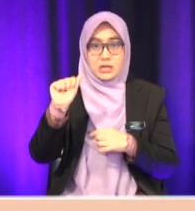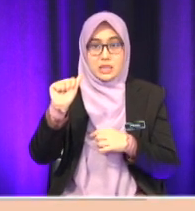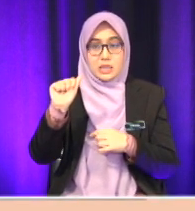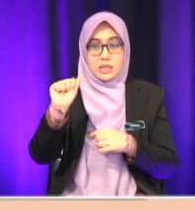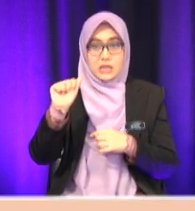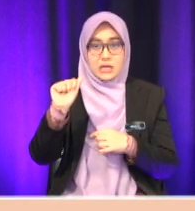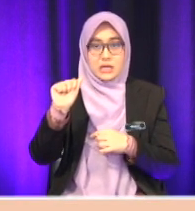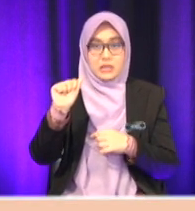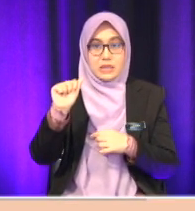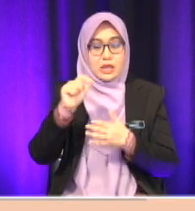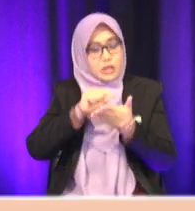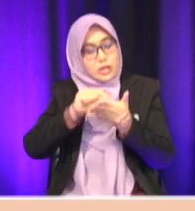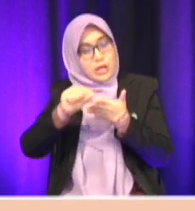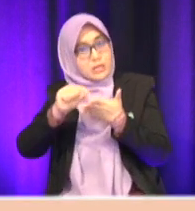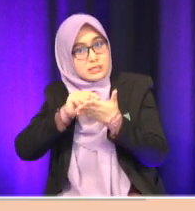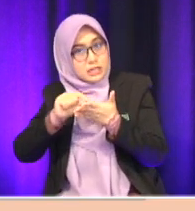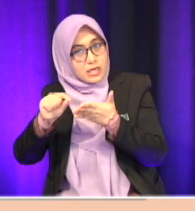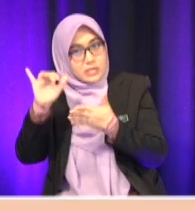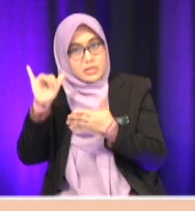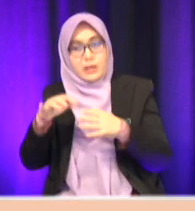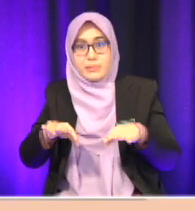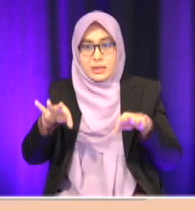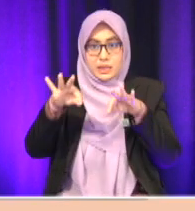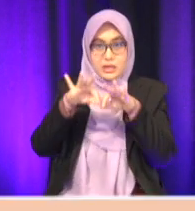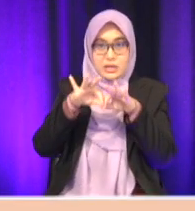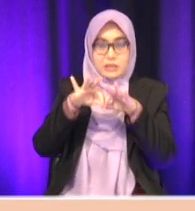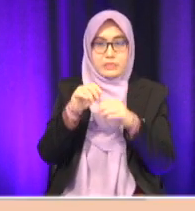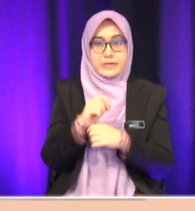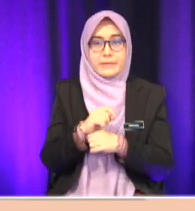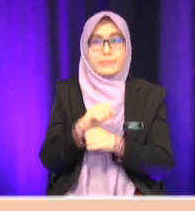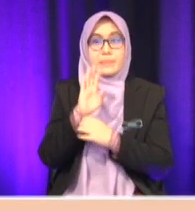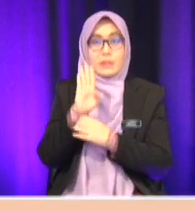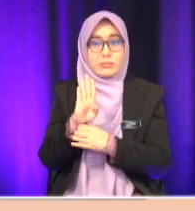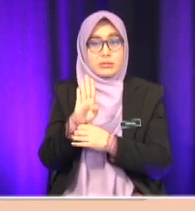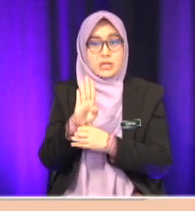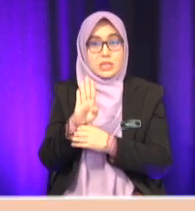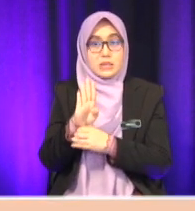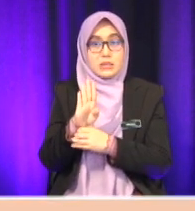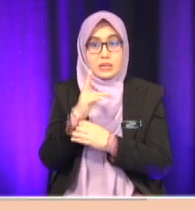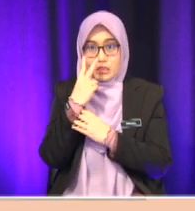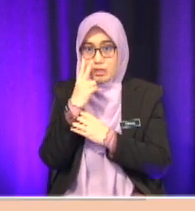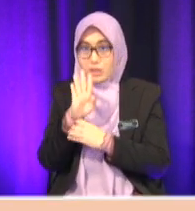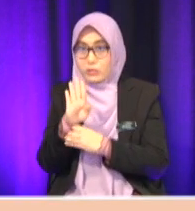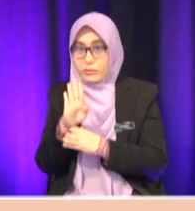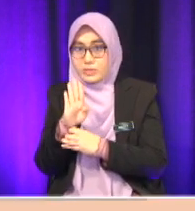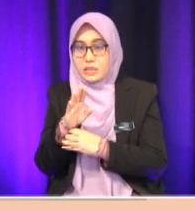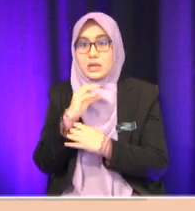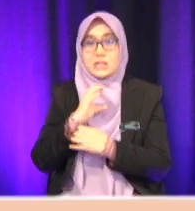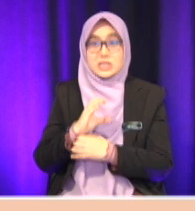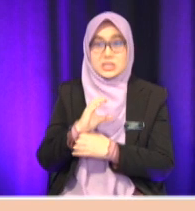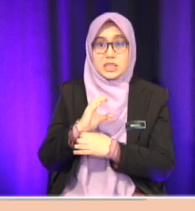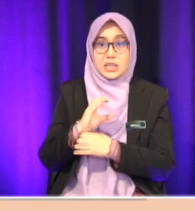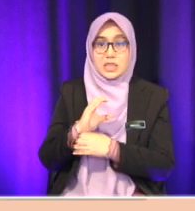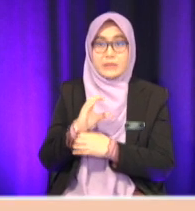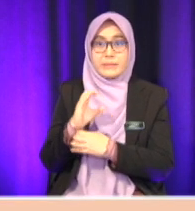4 teams, okay? It is an individual event involving various activities. C, winners